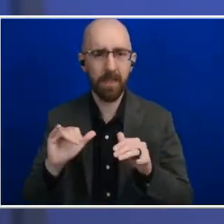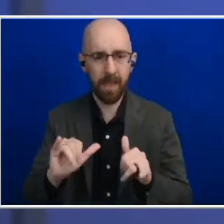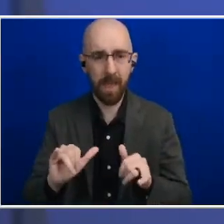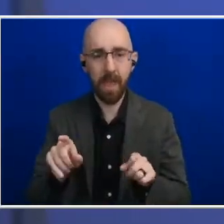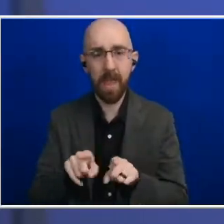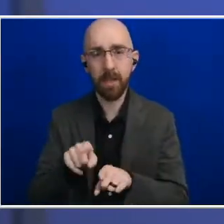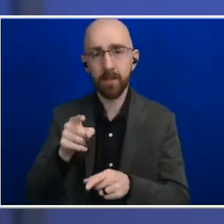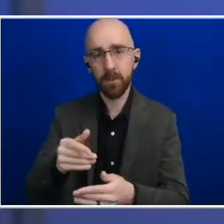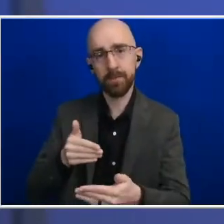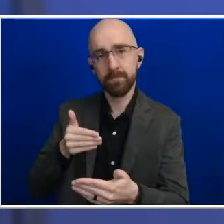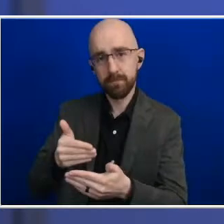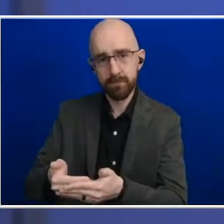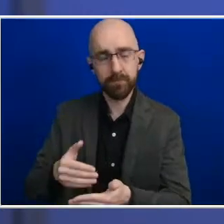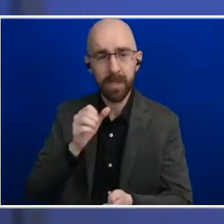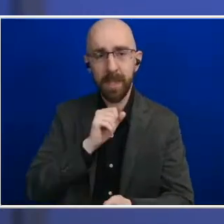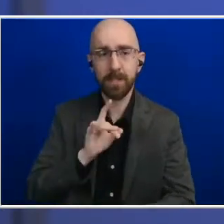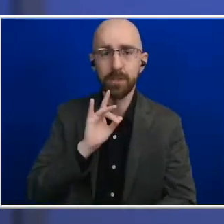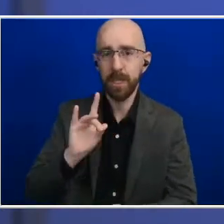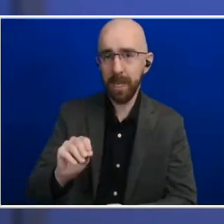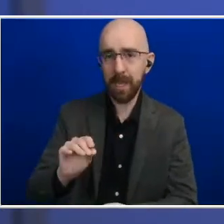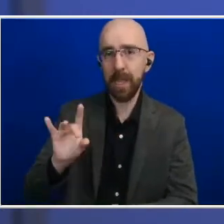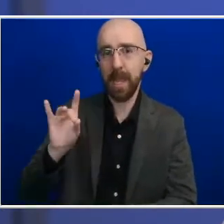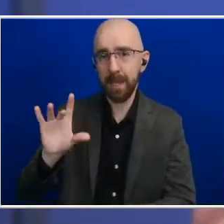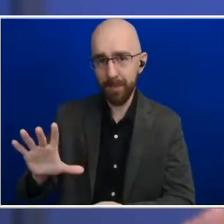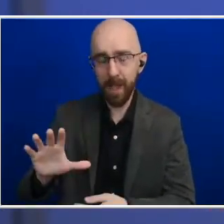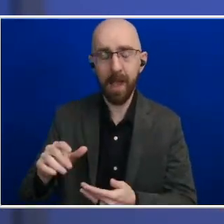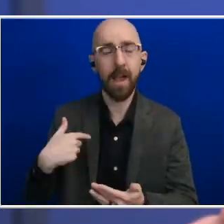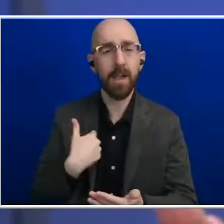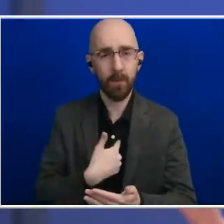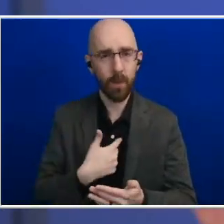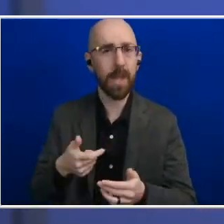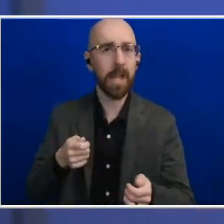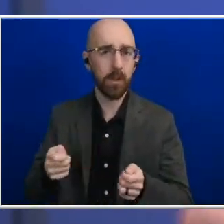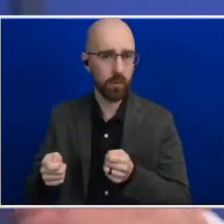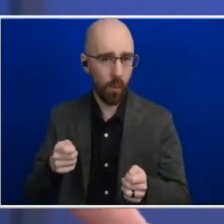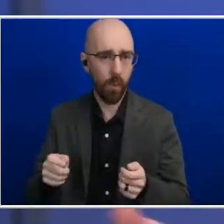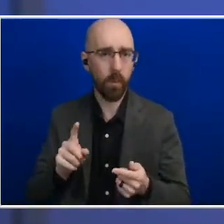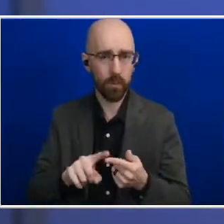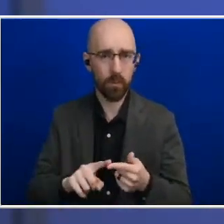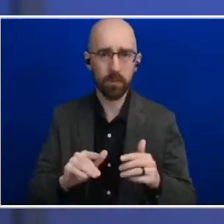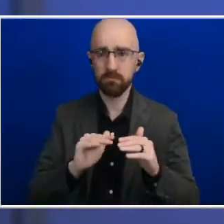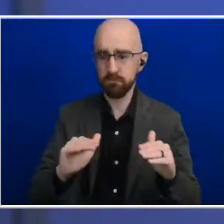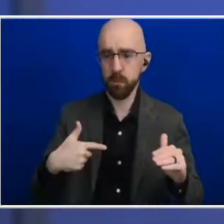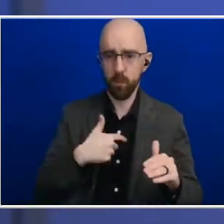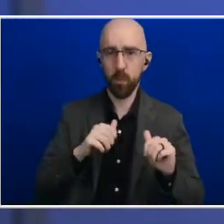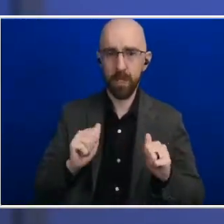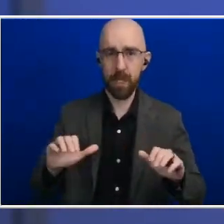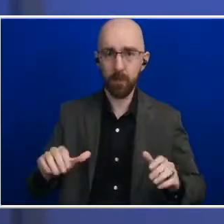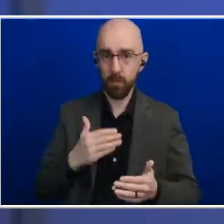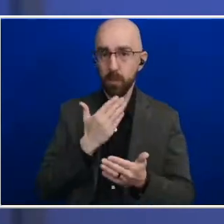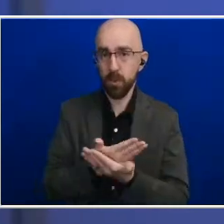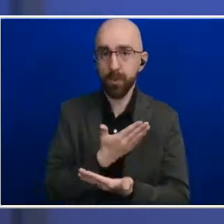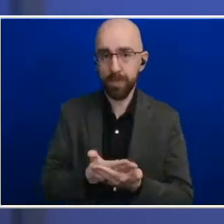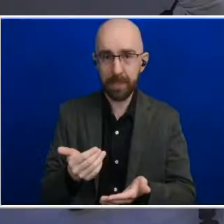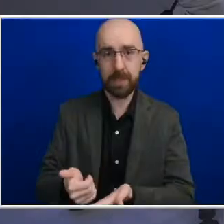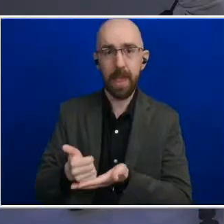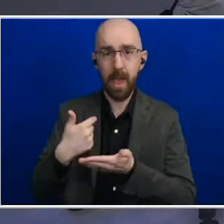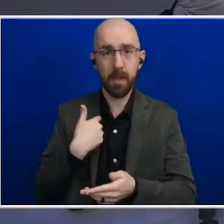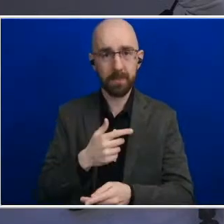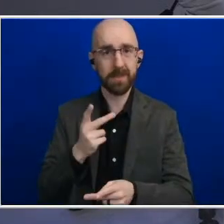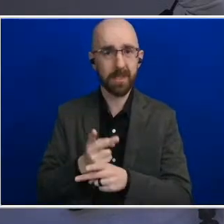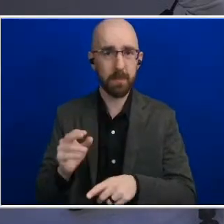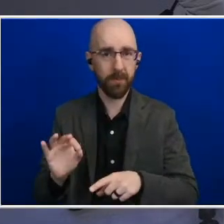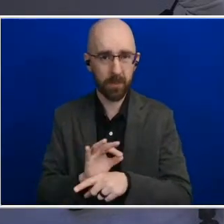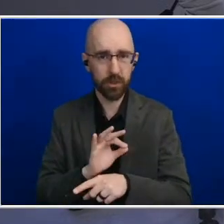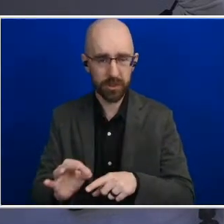hopefully 80 or 85, that we are in control to the degree that we have the ability to do the good things that help us keep functional. Okay, so now I'm going to ask the big